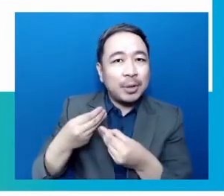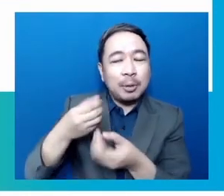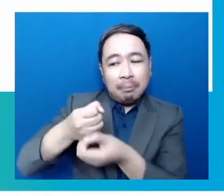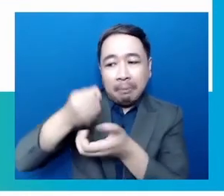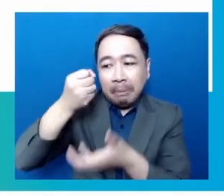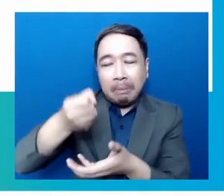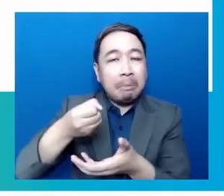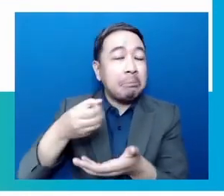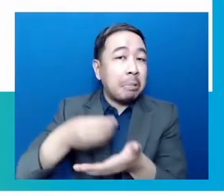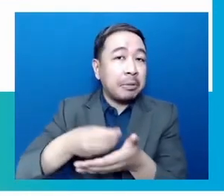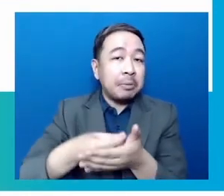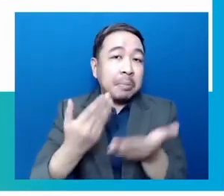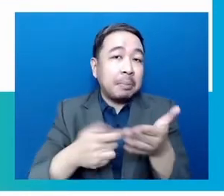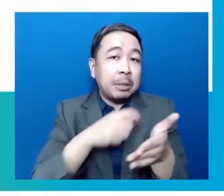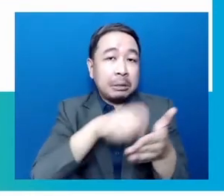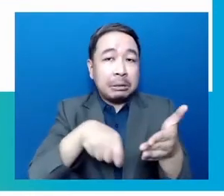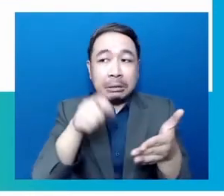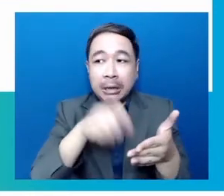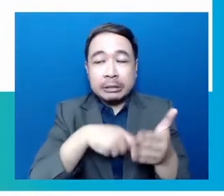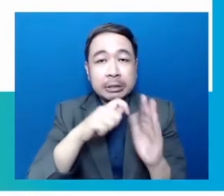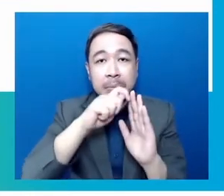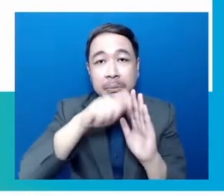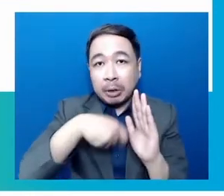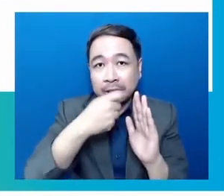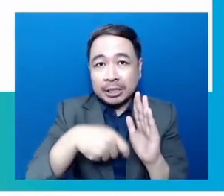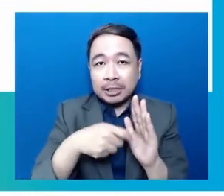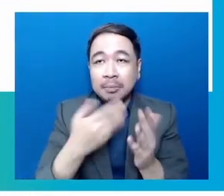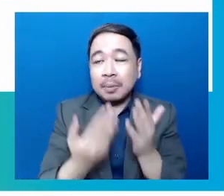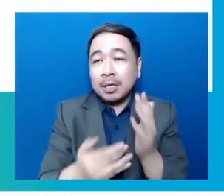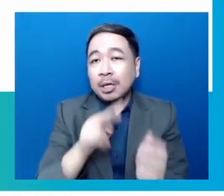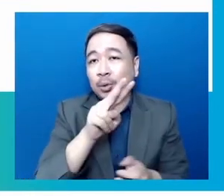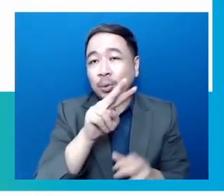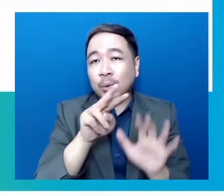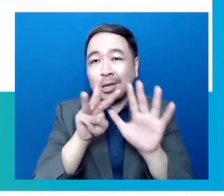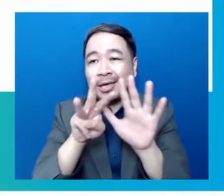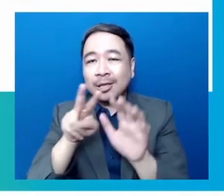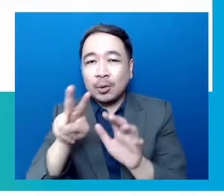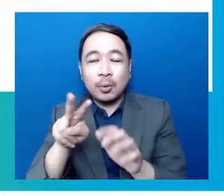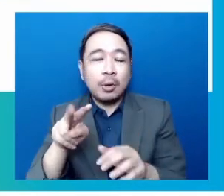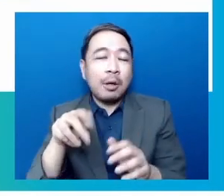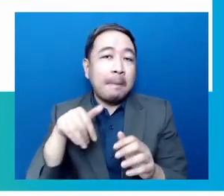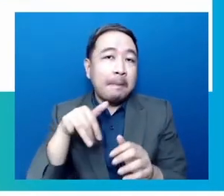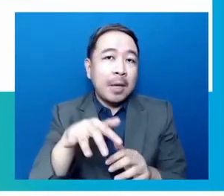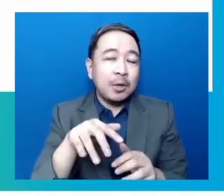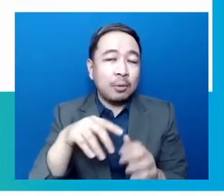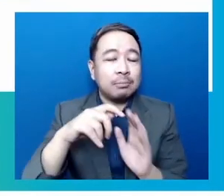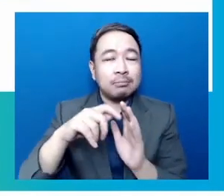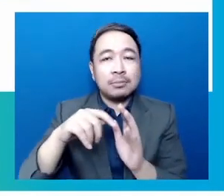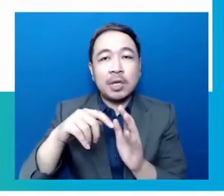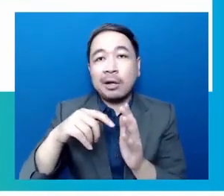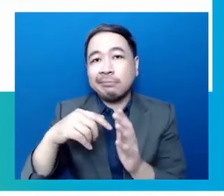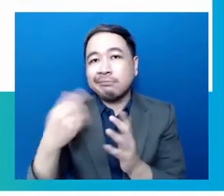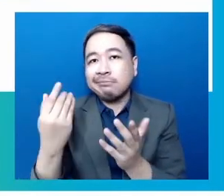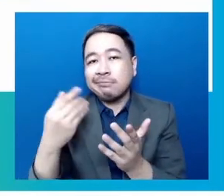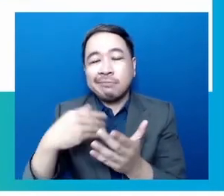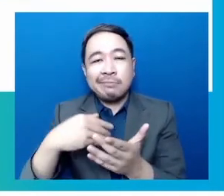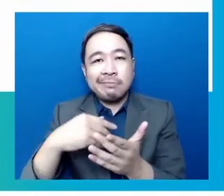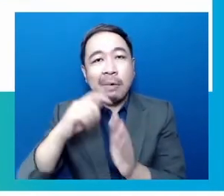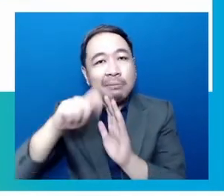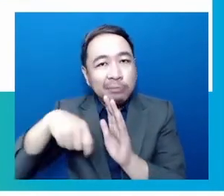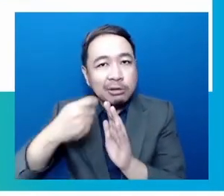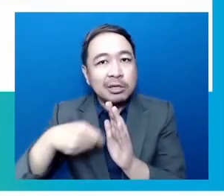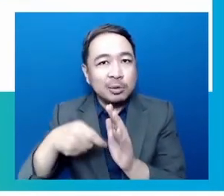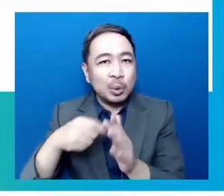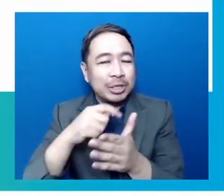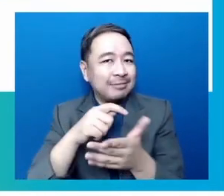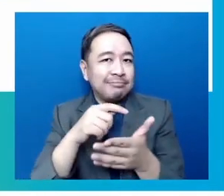the USD 282 million from the Reliance, which is also a bankrupt. Support communities,